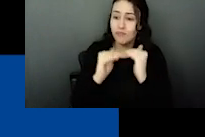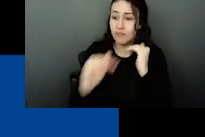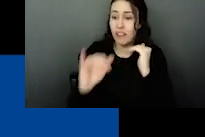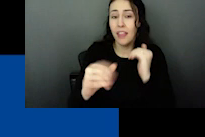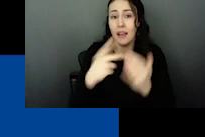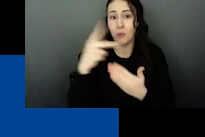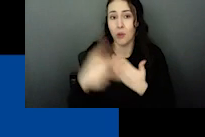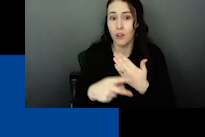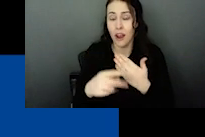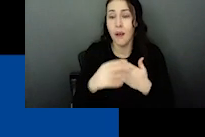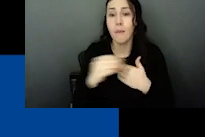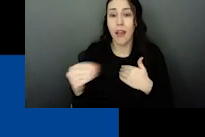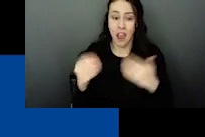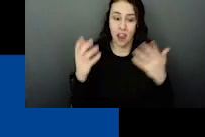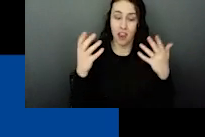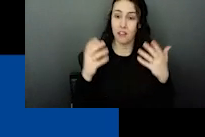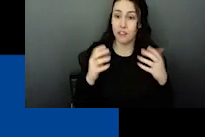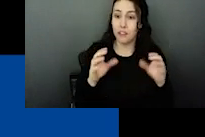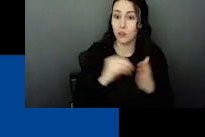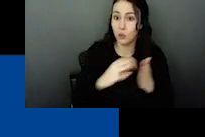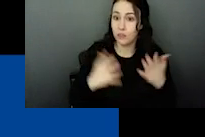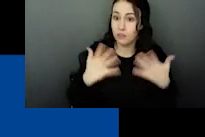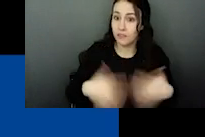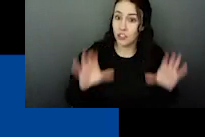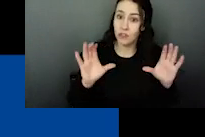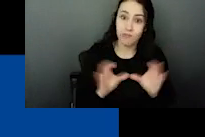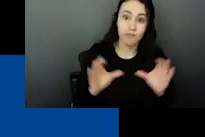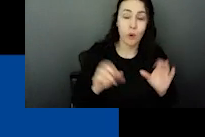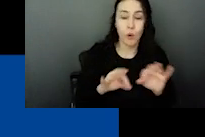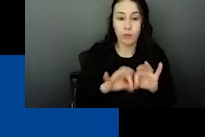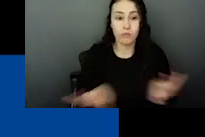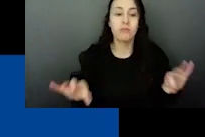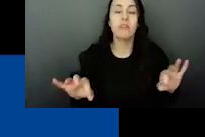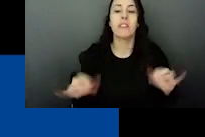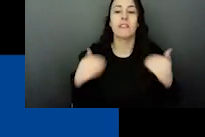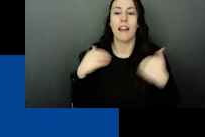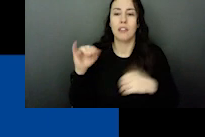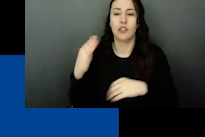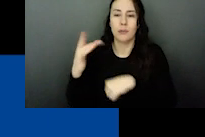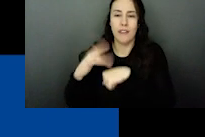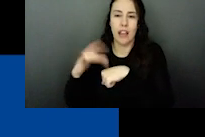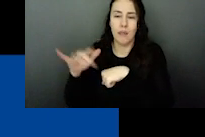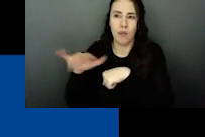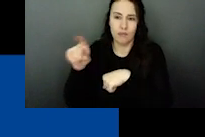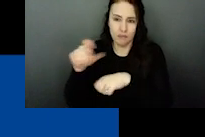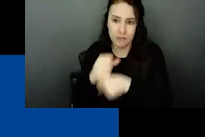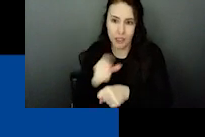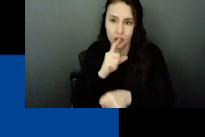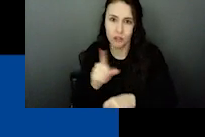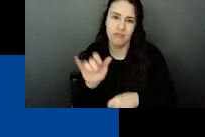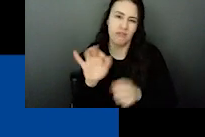the given field when students complete. And so I think the reading for the new applications is going to be happening early